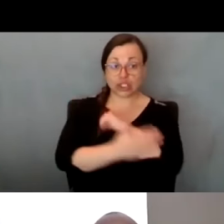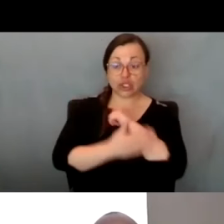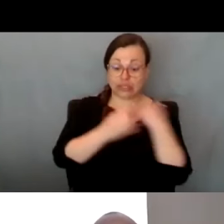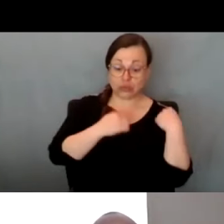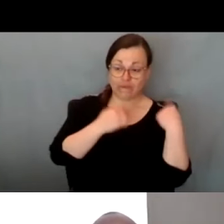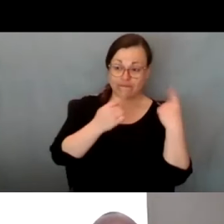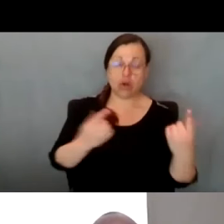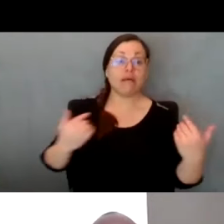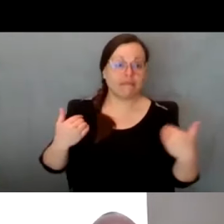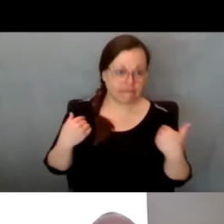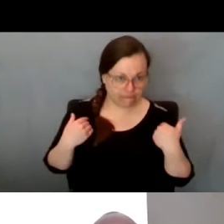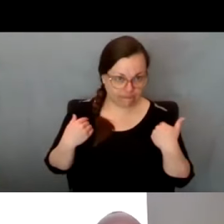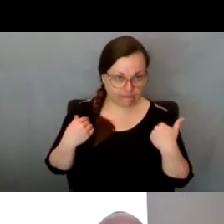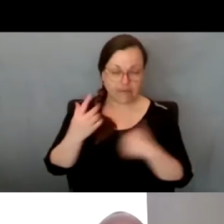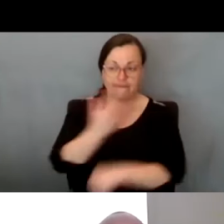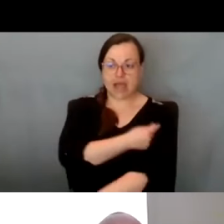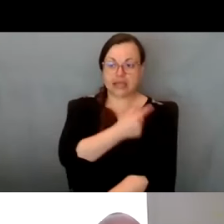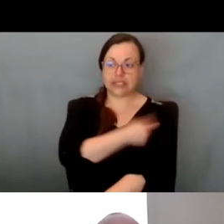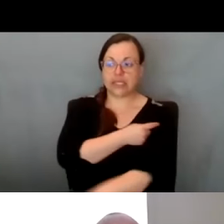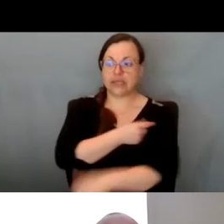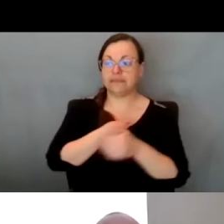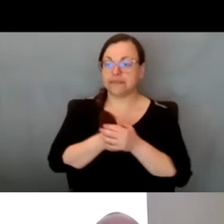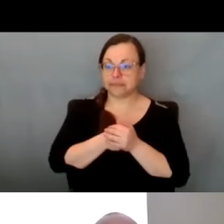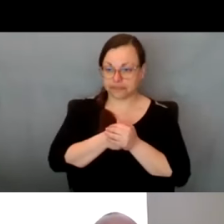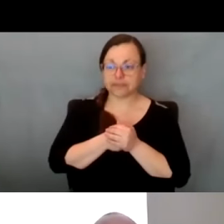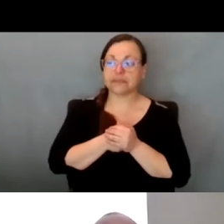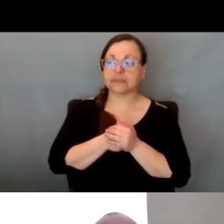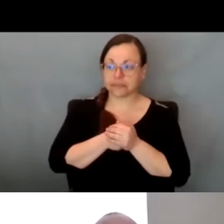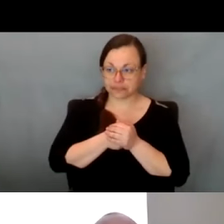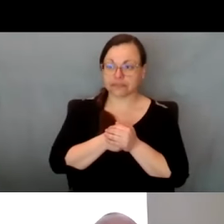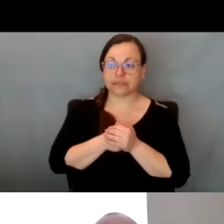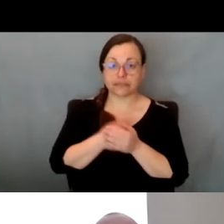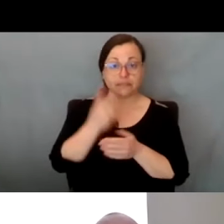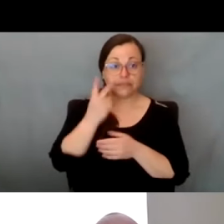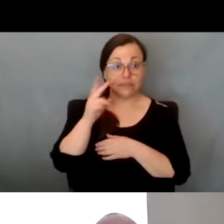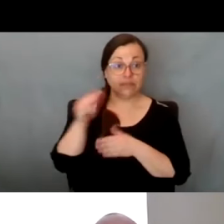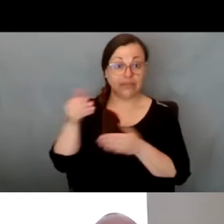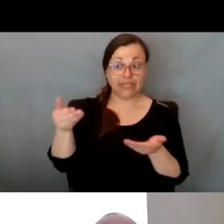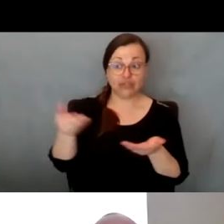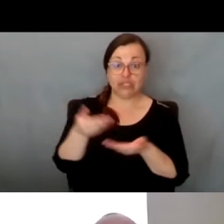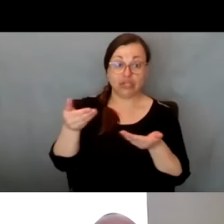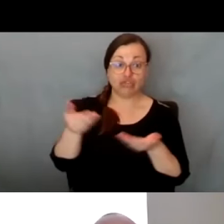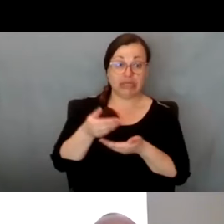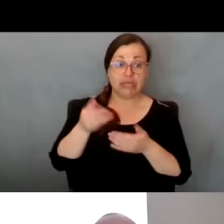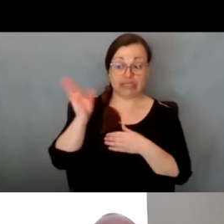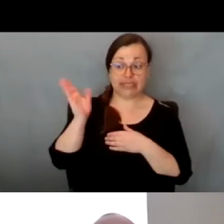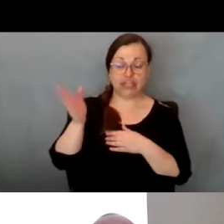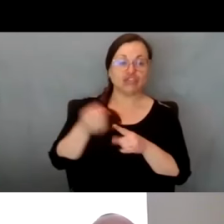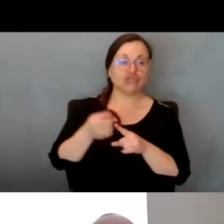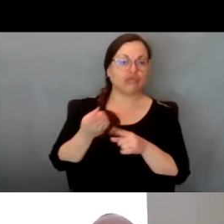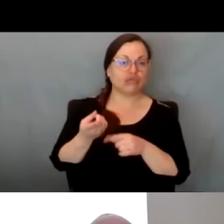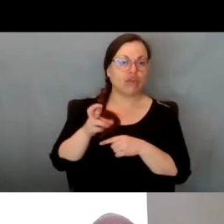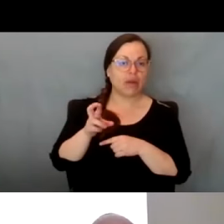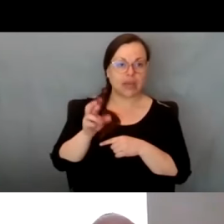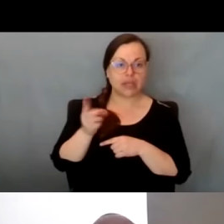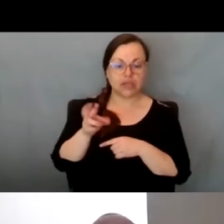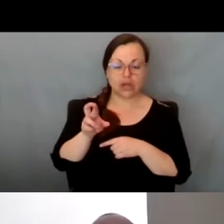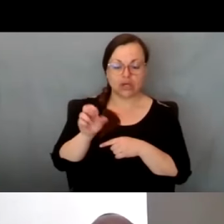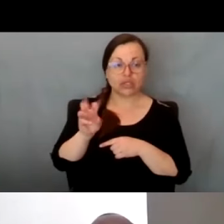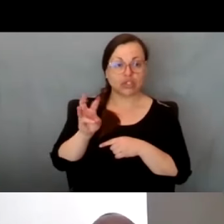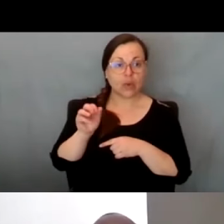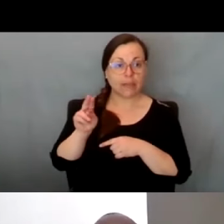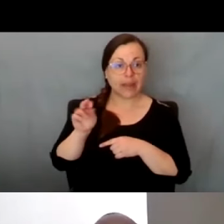vaccine. As we have seen in the introductory presentation from Dr. Sumia, we are more than 60 countries